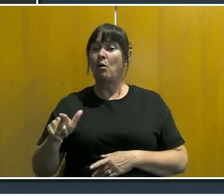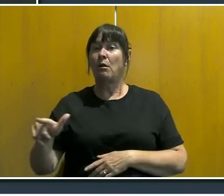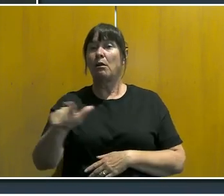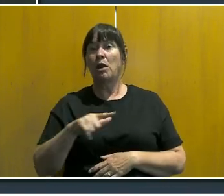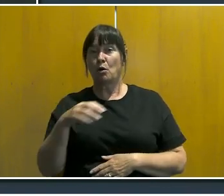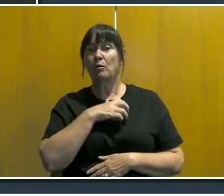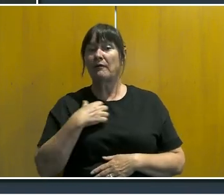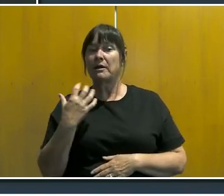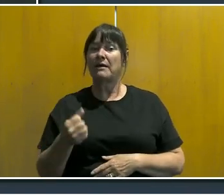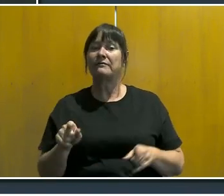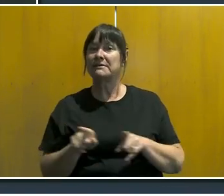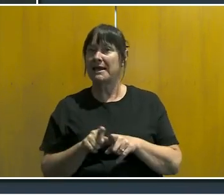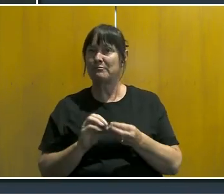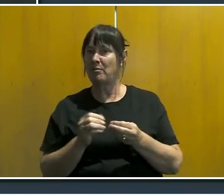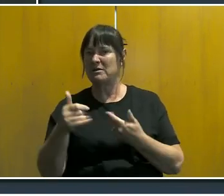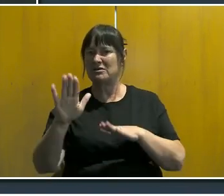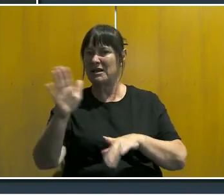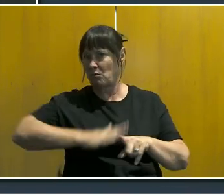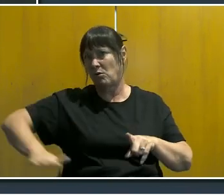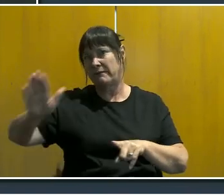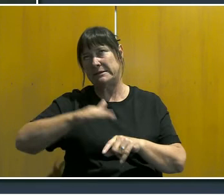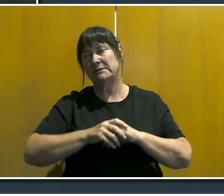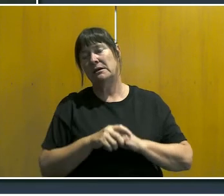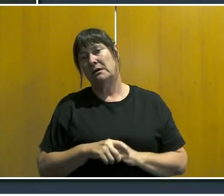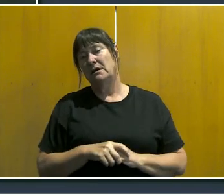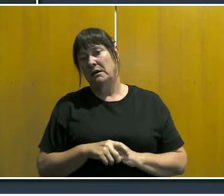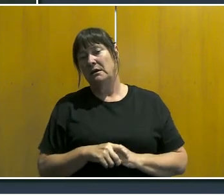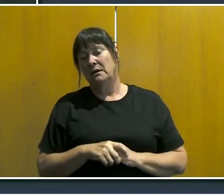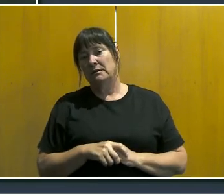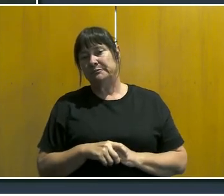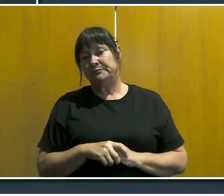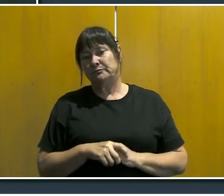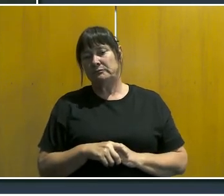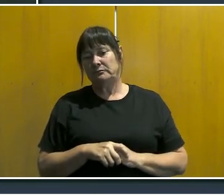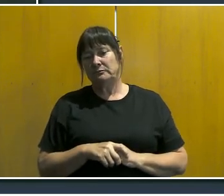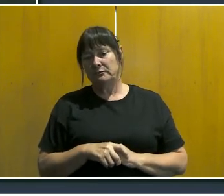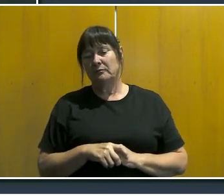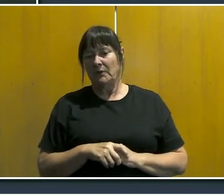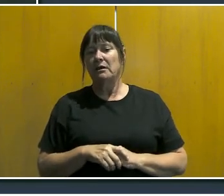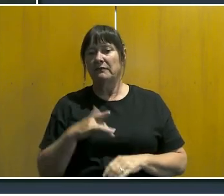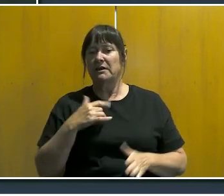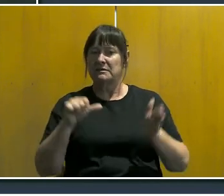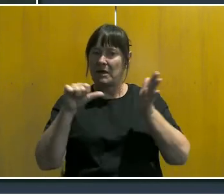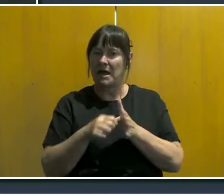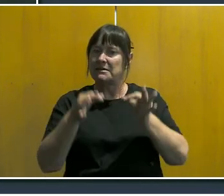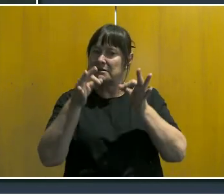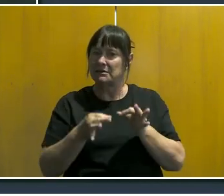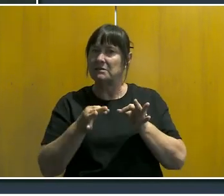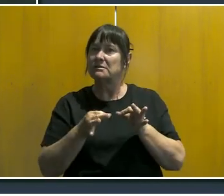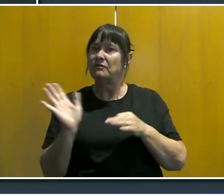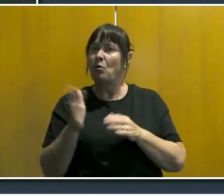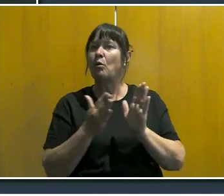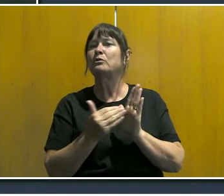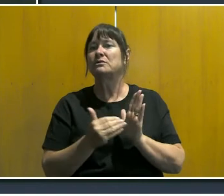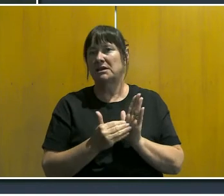is very much in the public eye. So I think there's some tough decision making for all councils in New Zealand